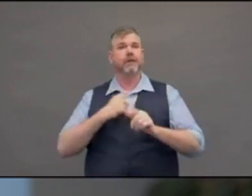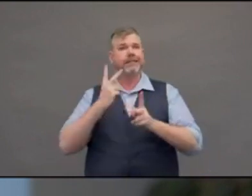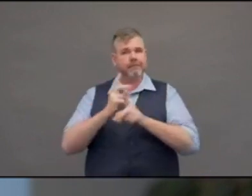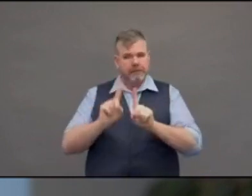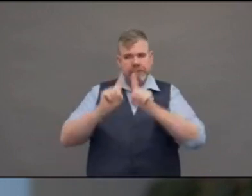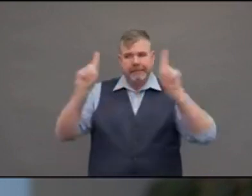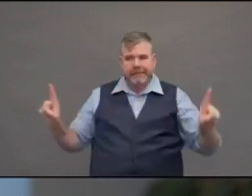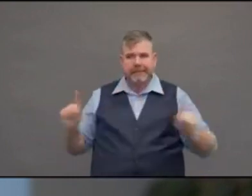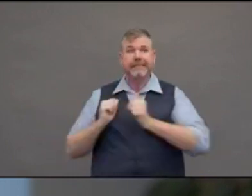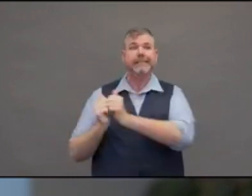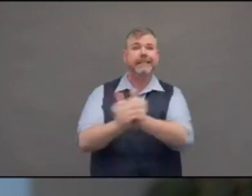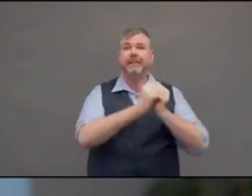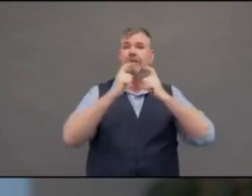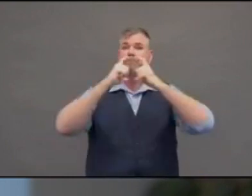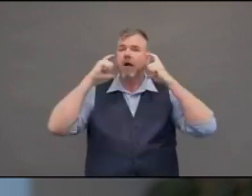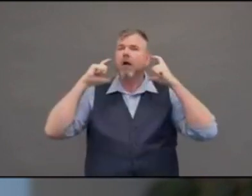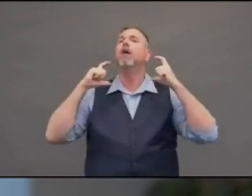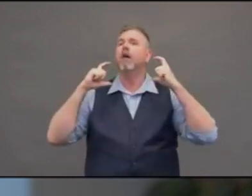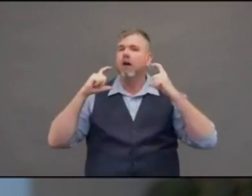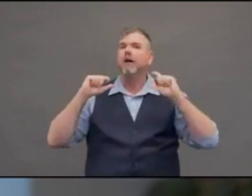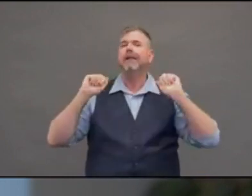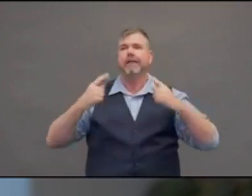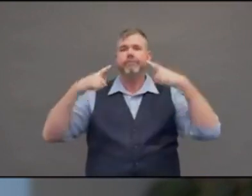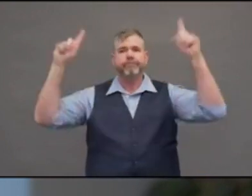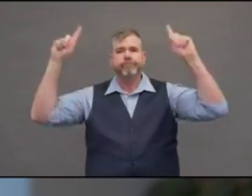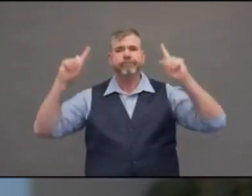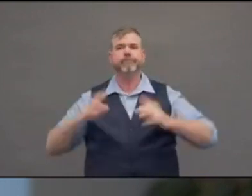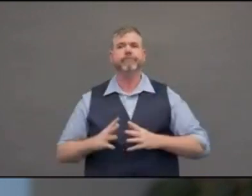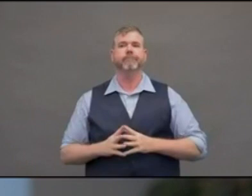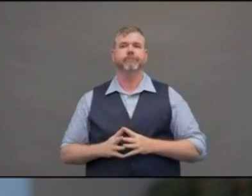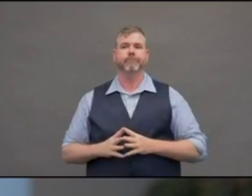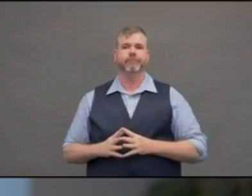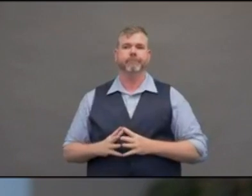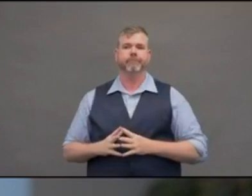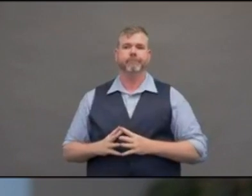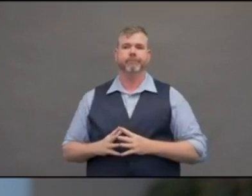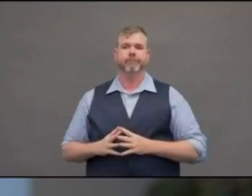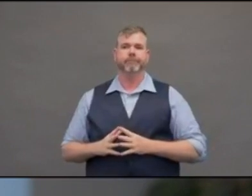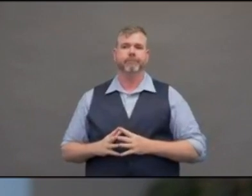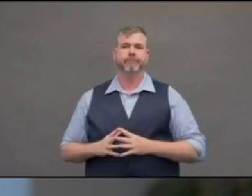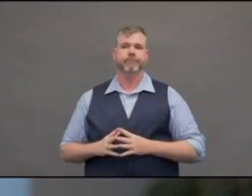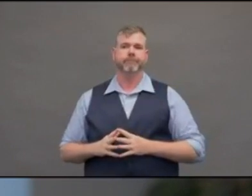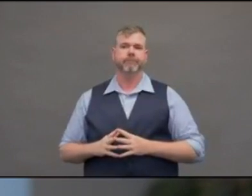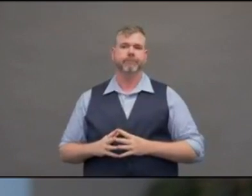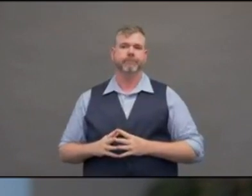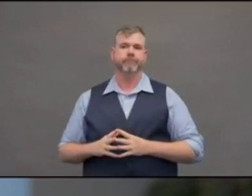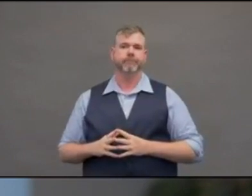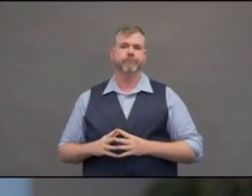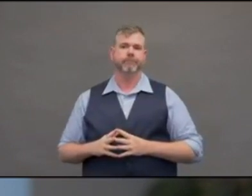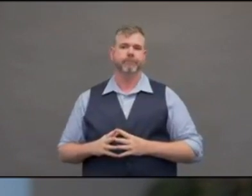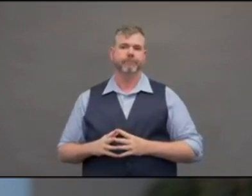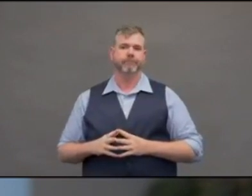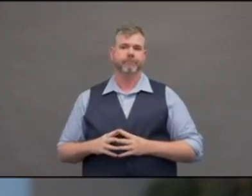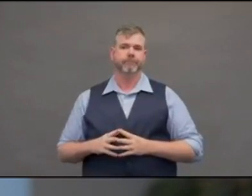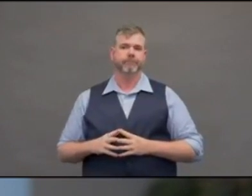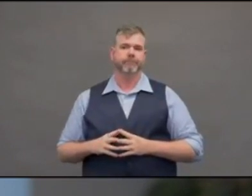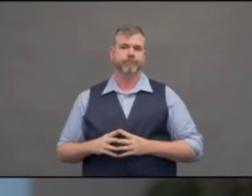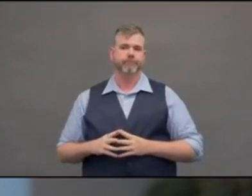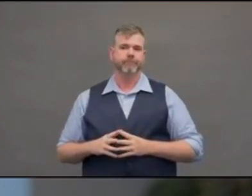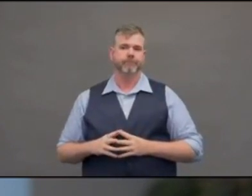so resilient, so outstanding. We have great leadership from Dr. Cody and our public health